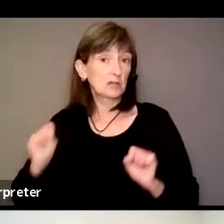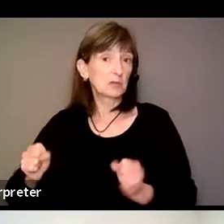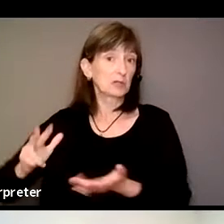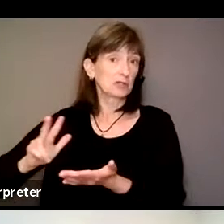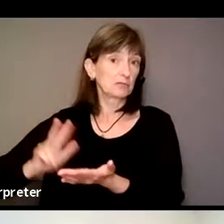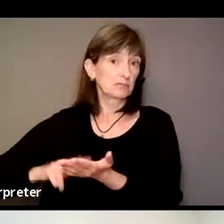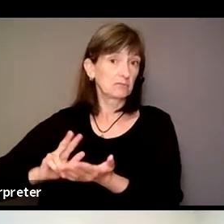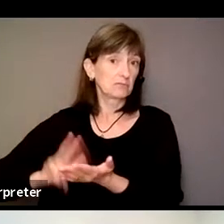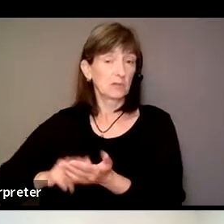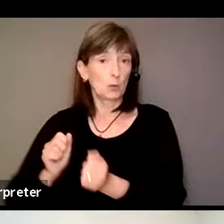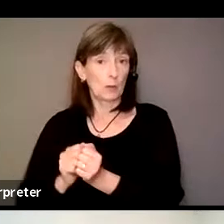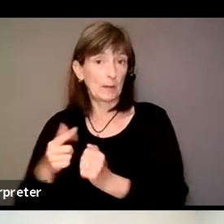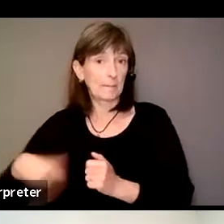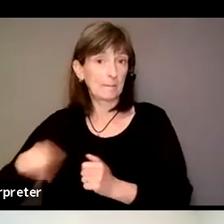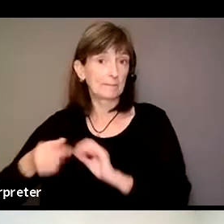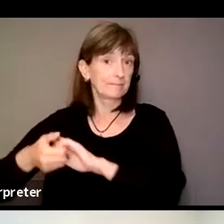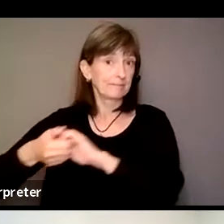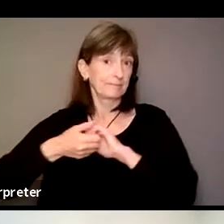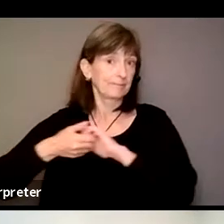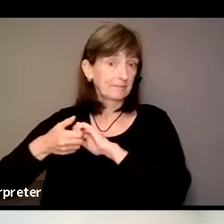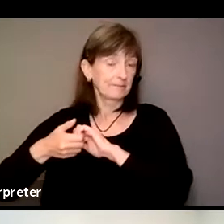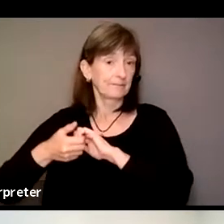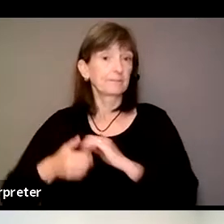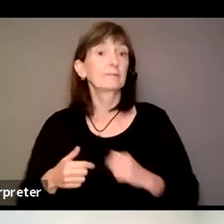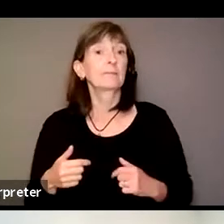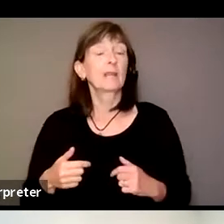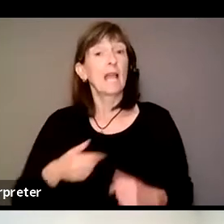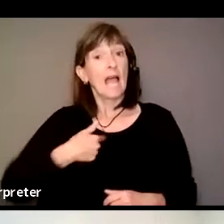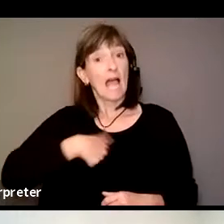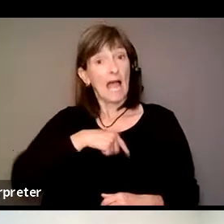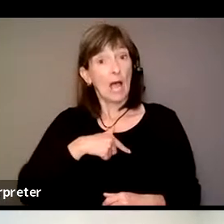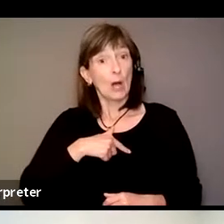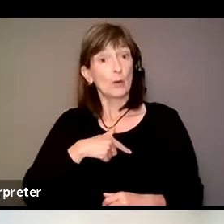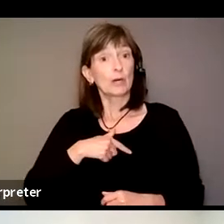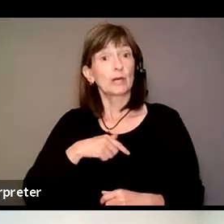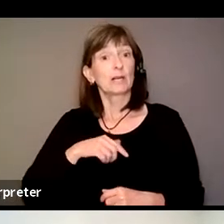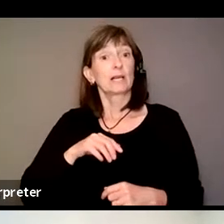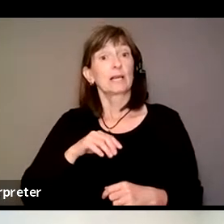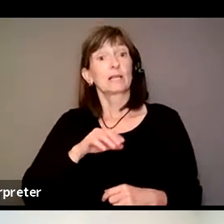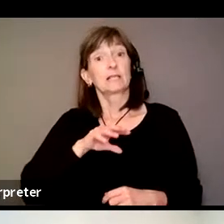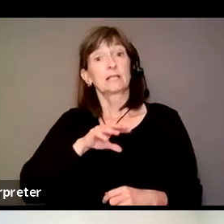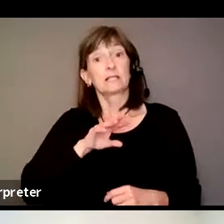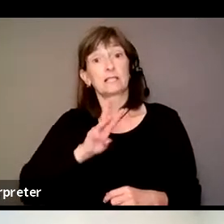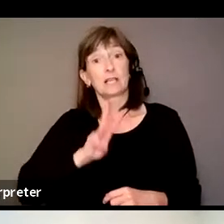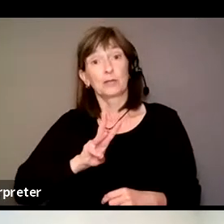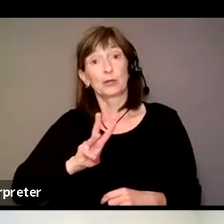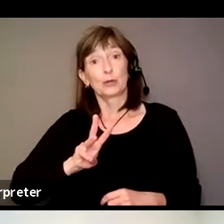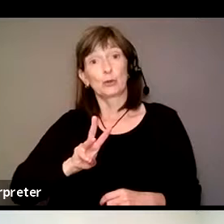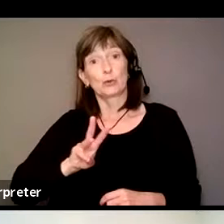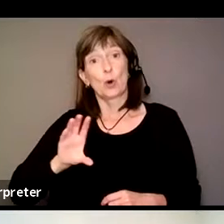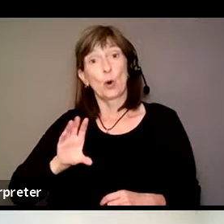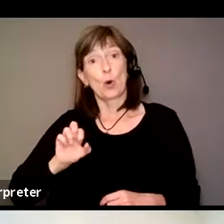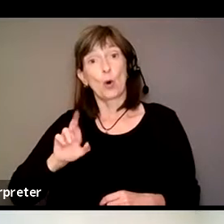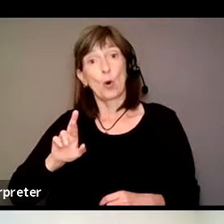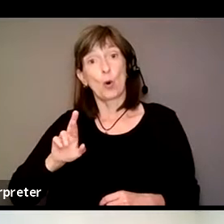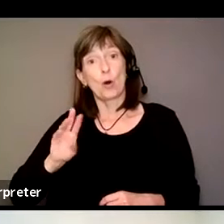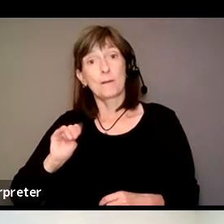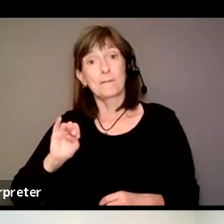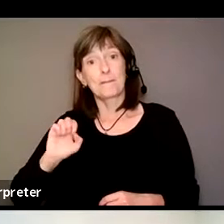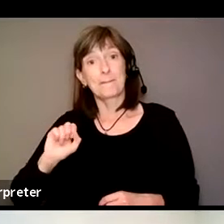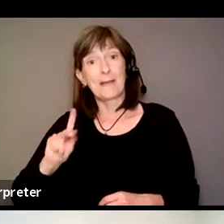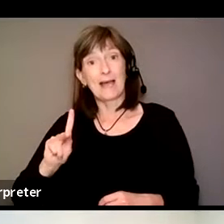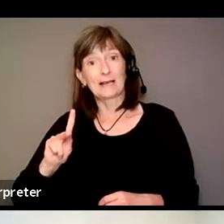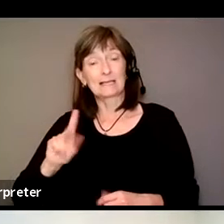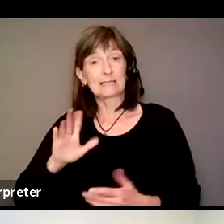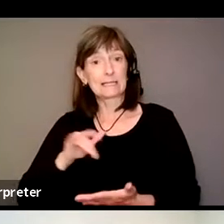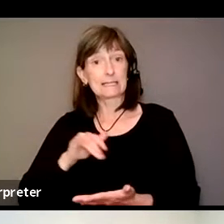with them. We actually turned over our business incubator, the W. Cormack Center, to the People of the Dawn. And we